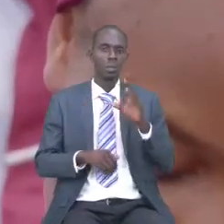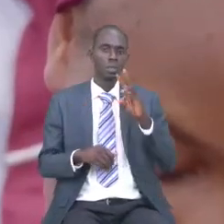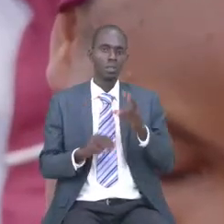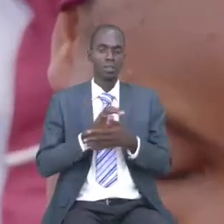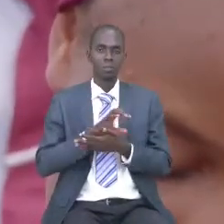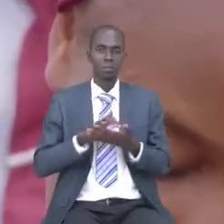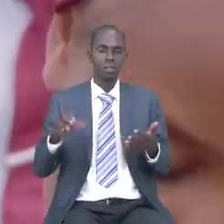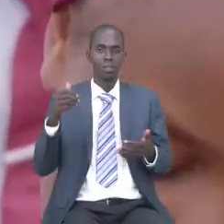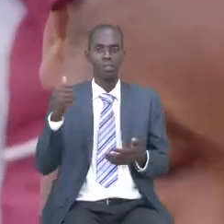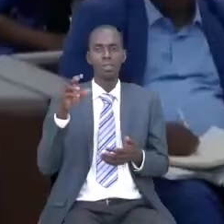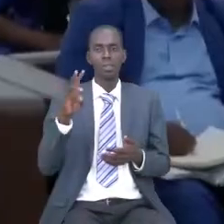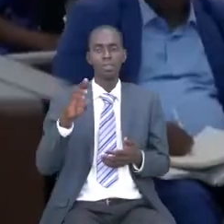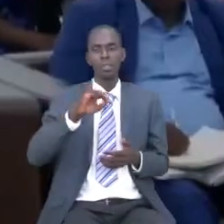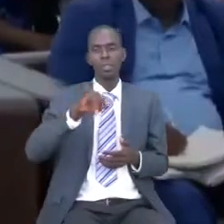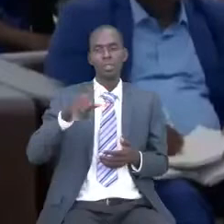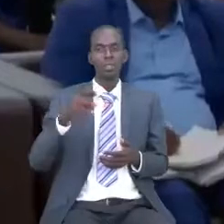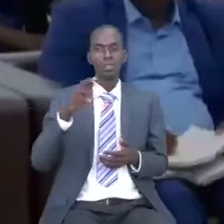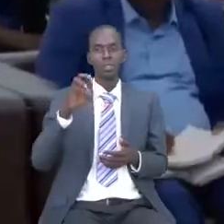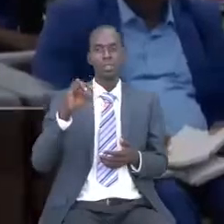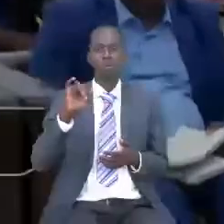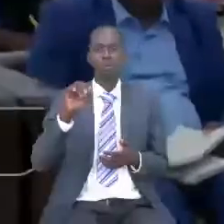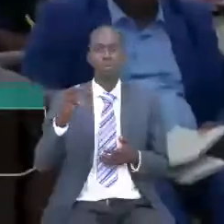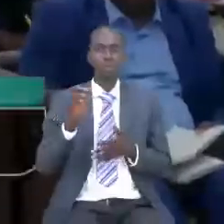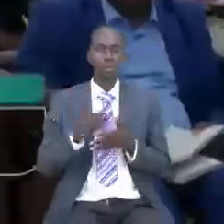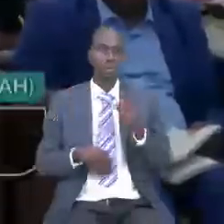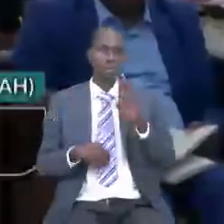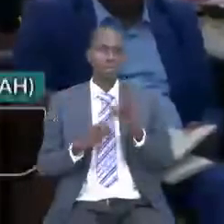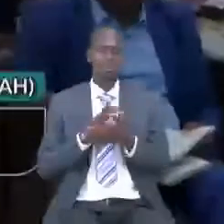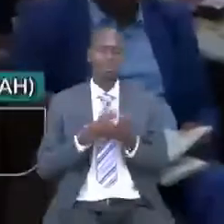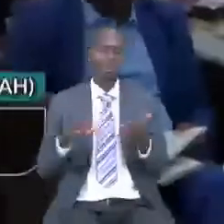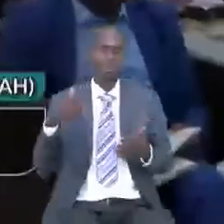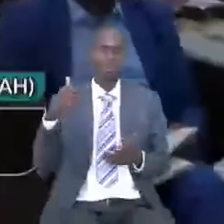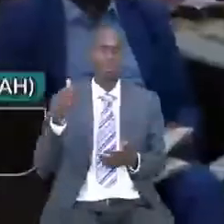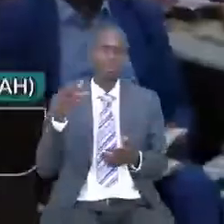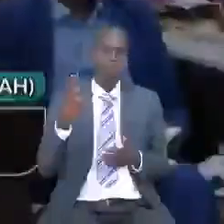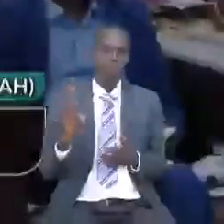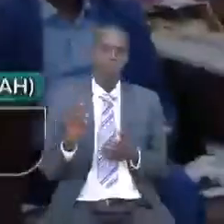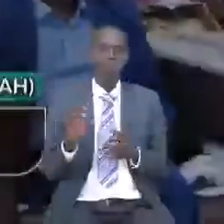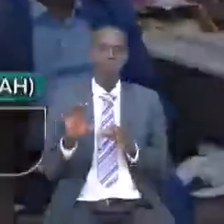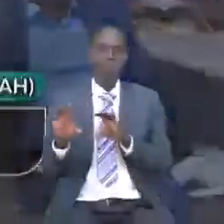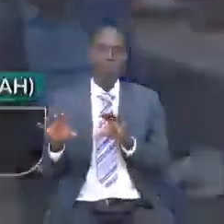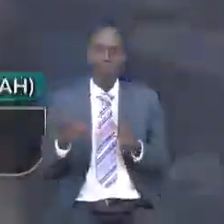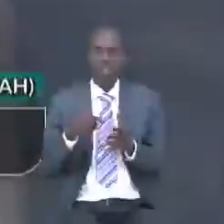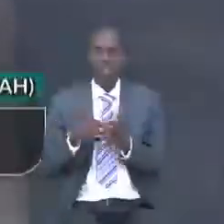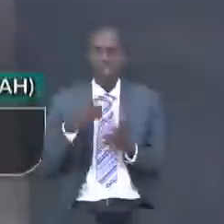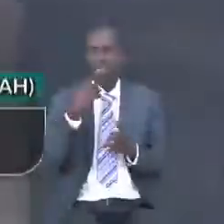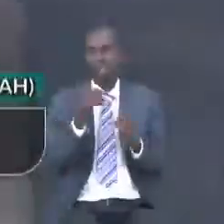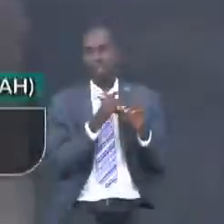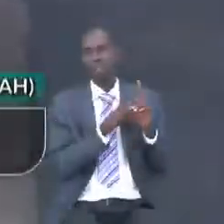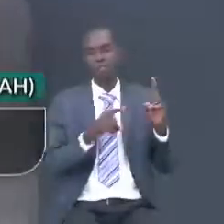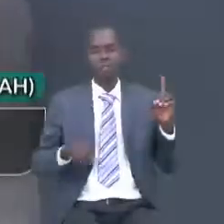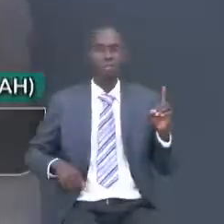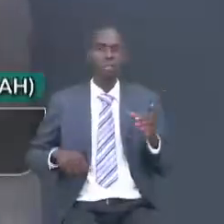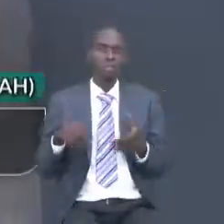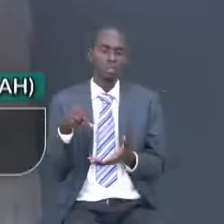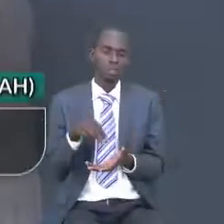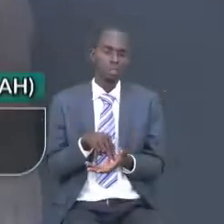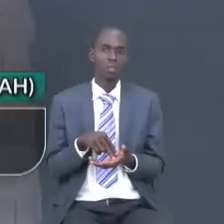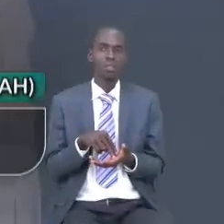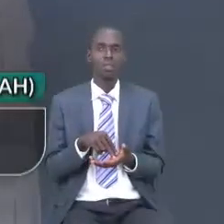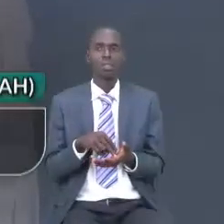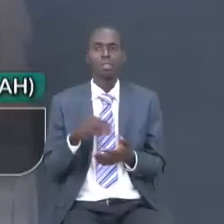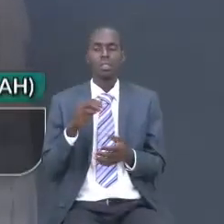In Jeremiah chapter 6, verse 16, thus says the Lord, stand in